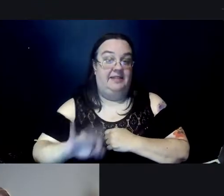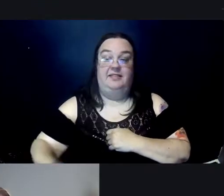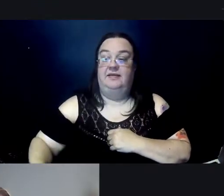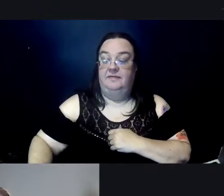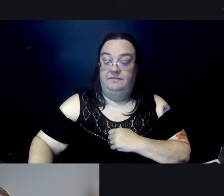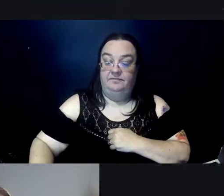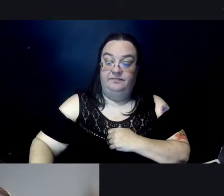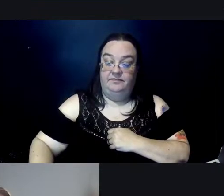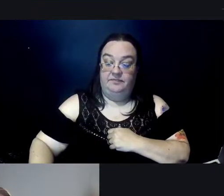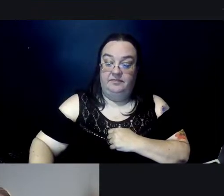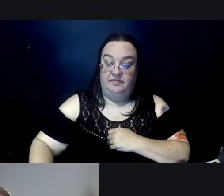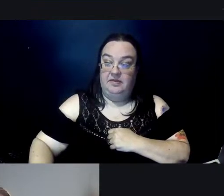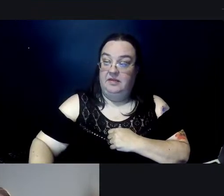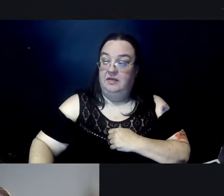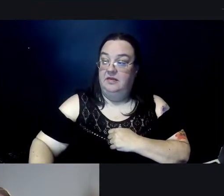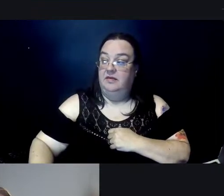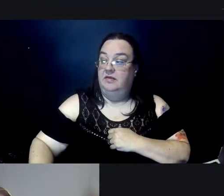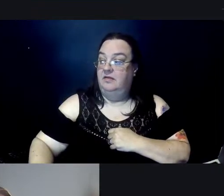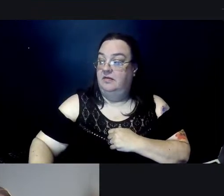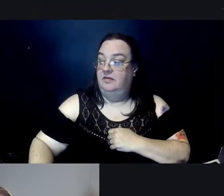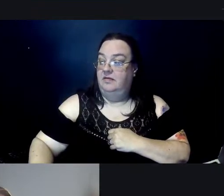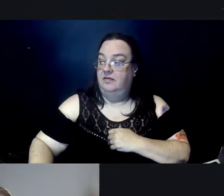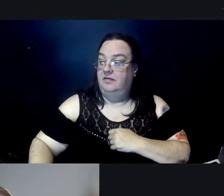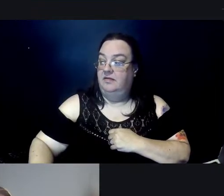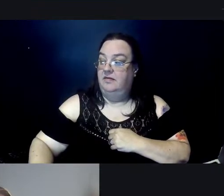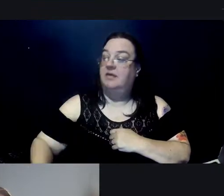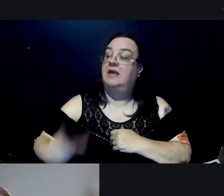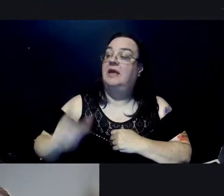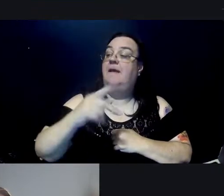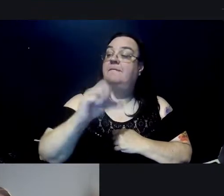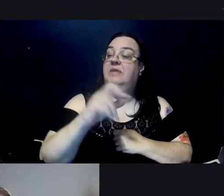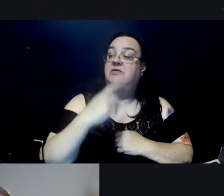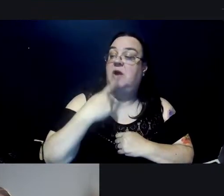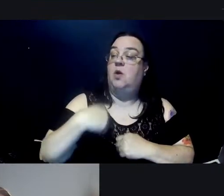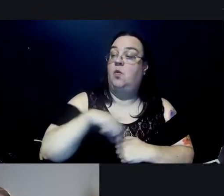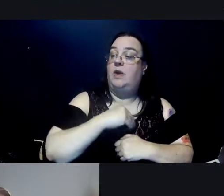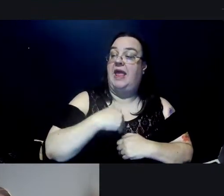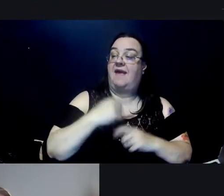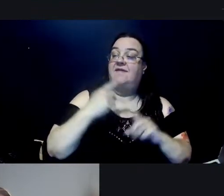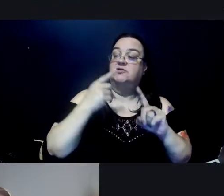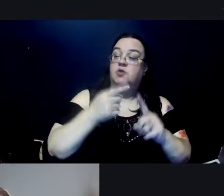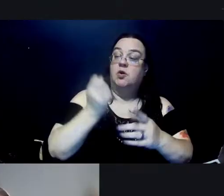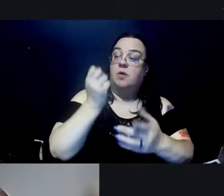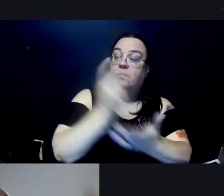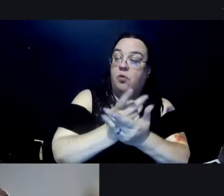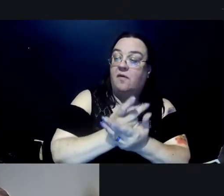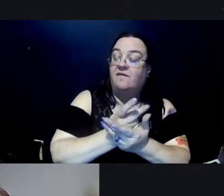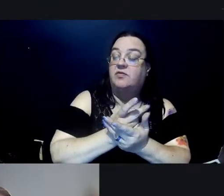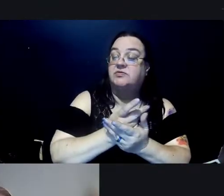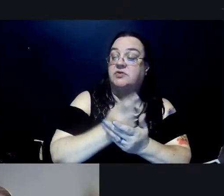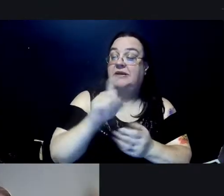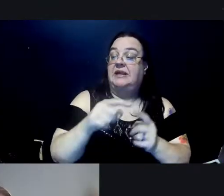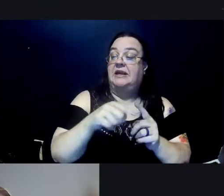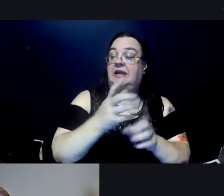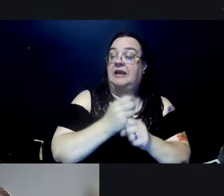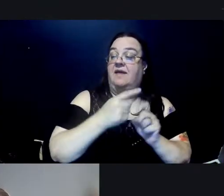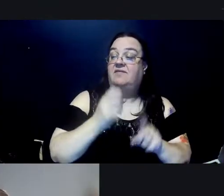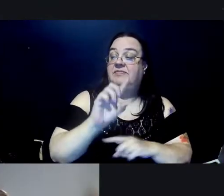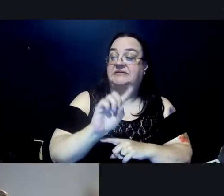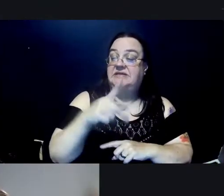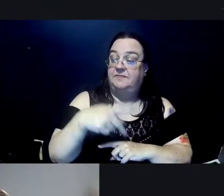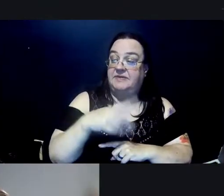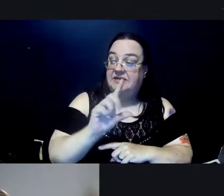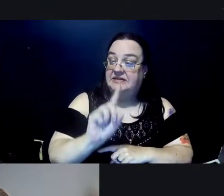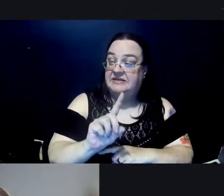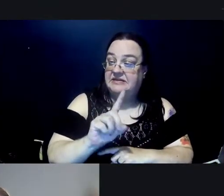We have certain approvals that we need to get from DPW, and then we have certain